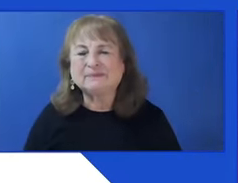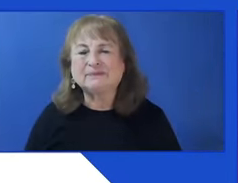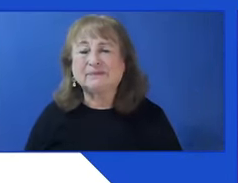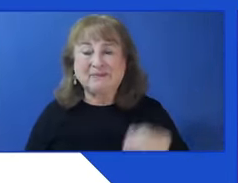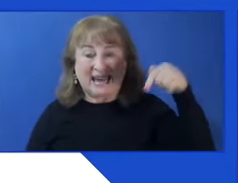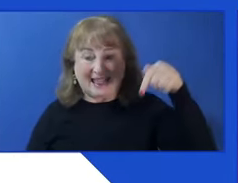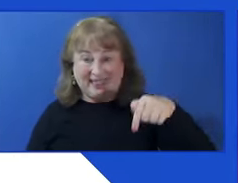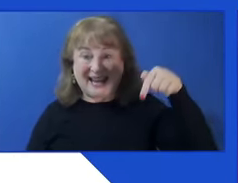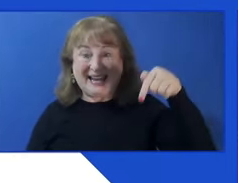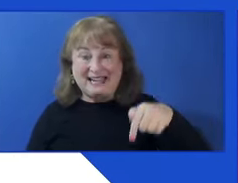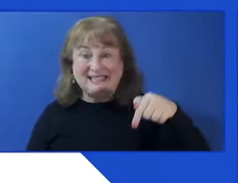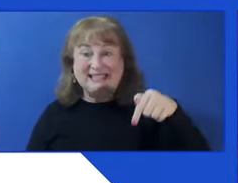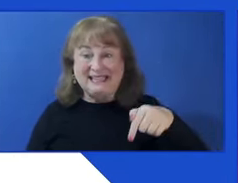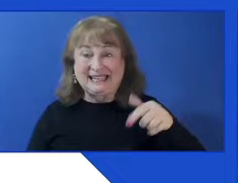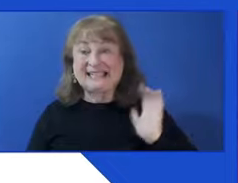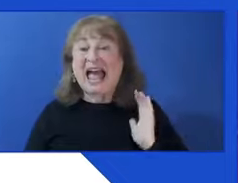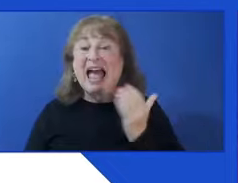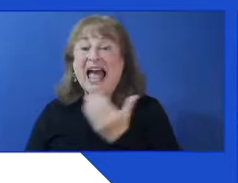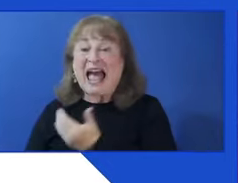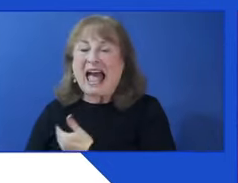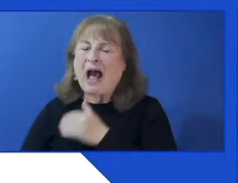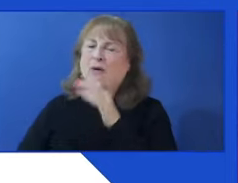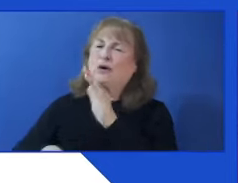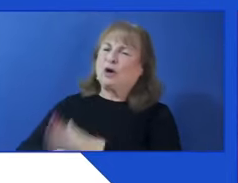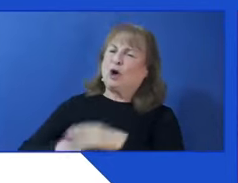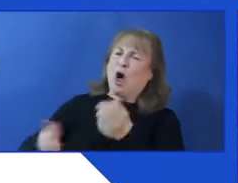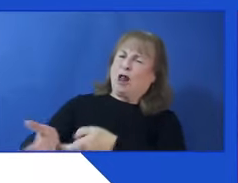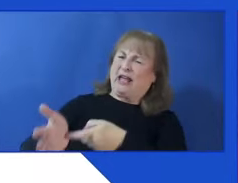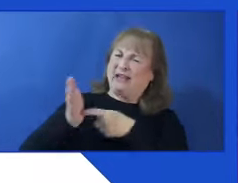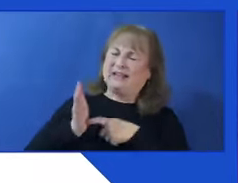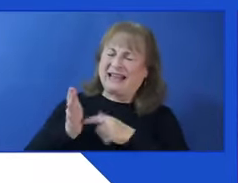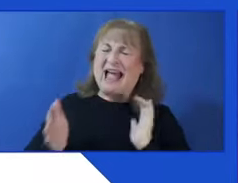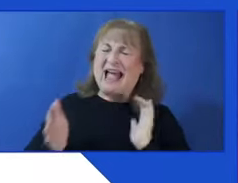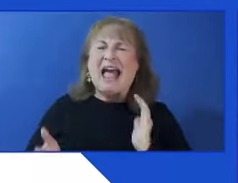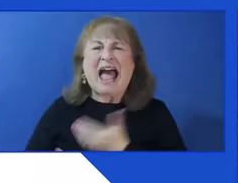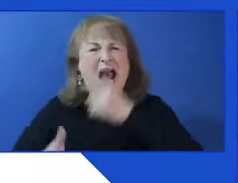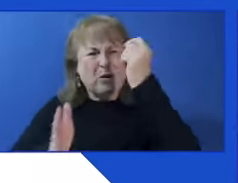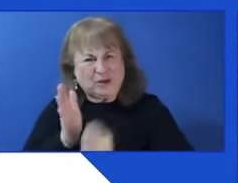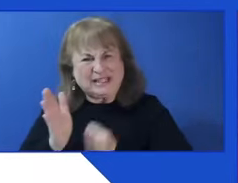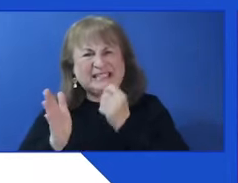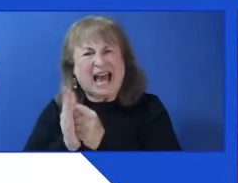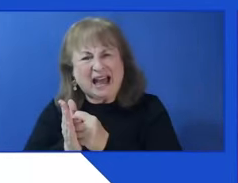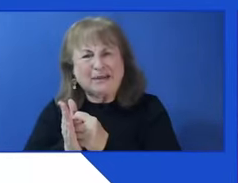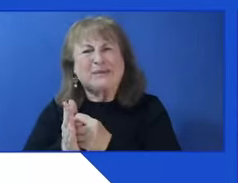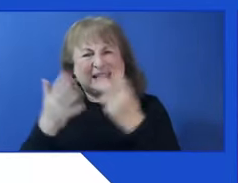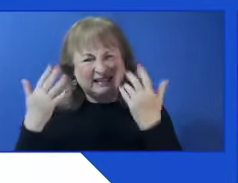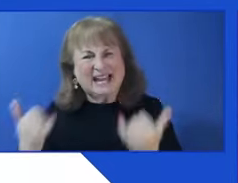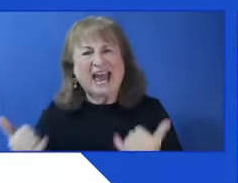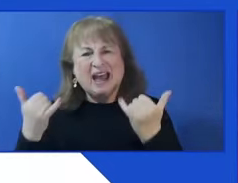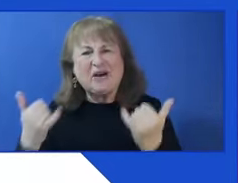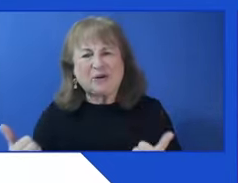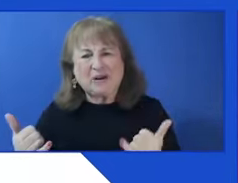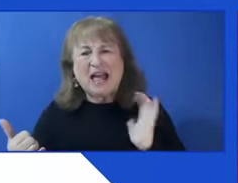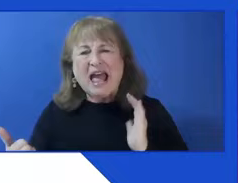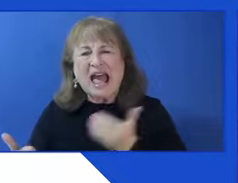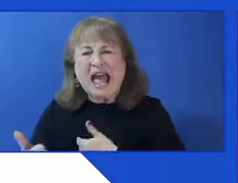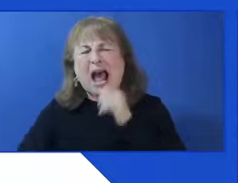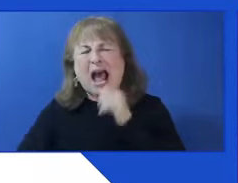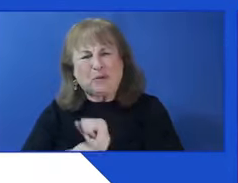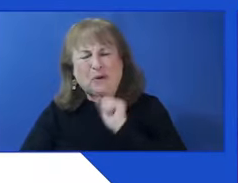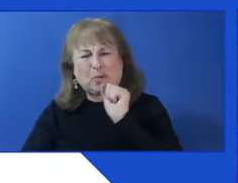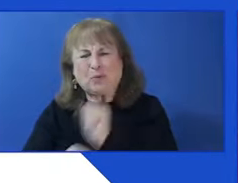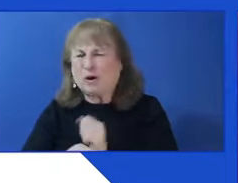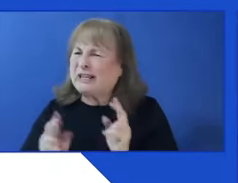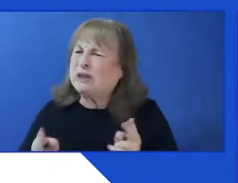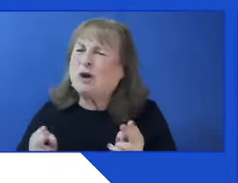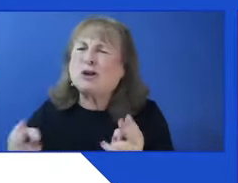This is our calling. Our time is now. Our work is